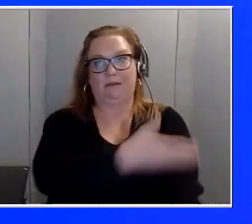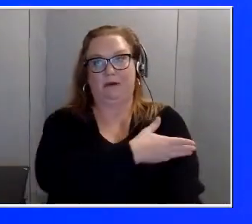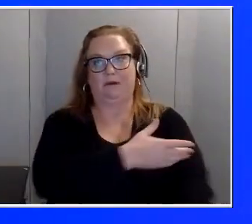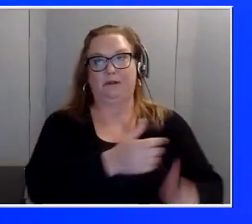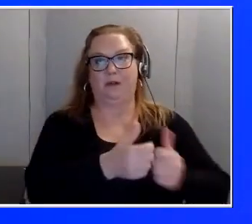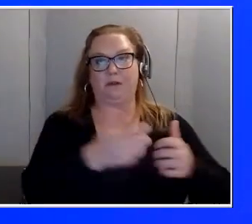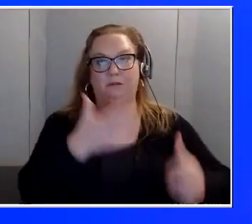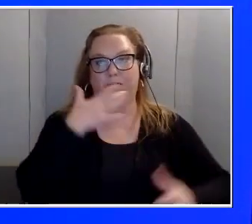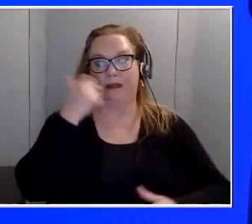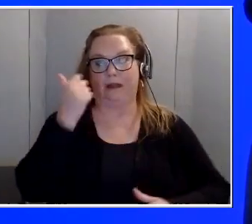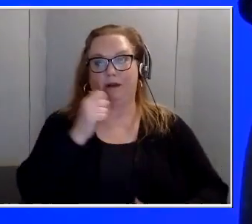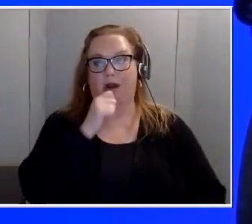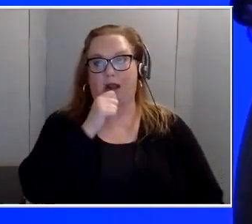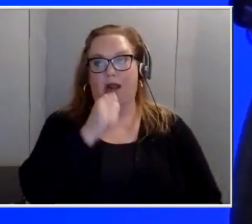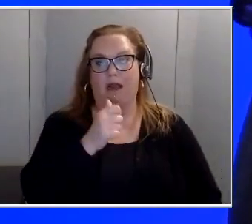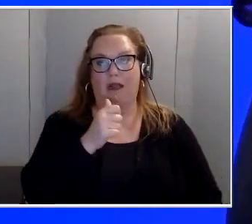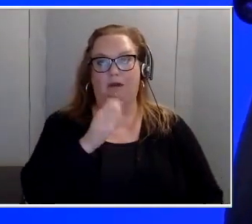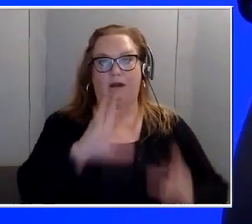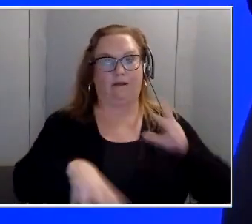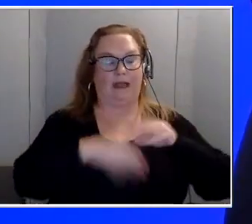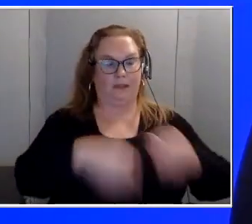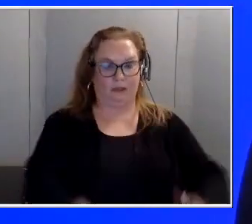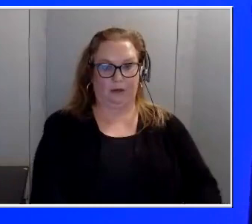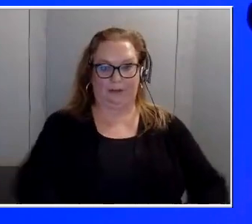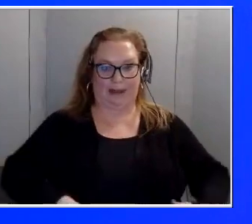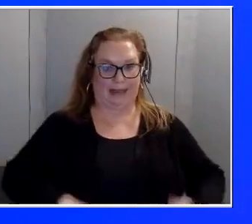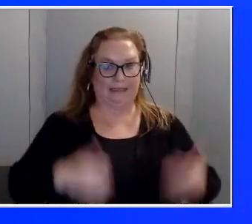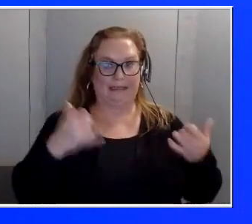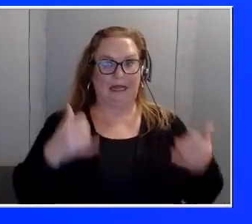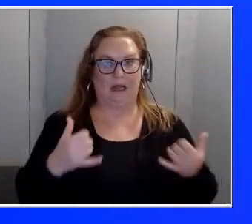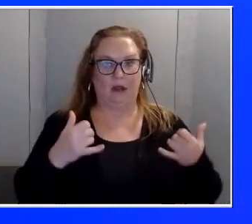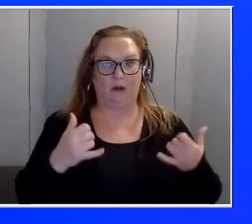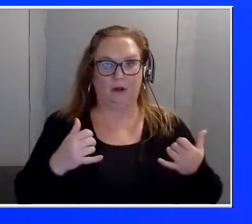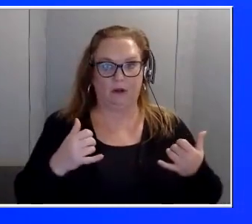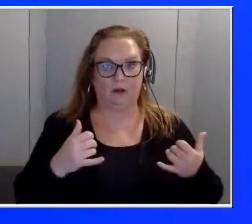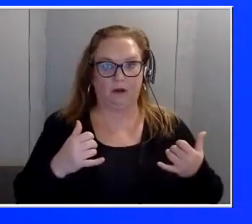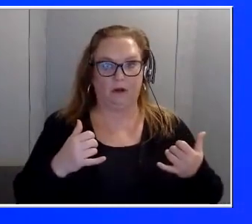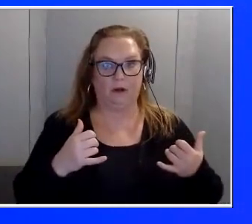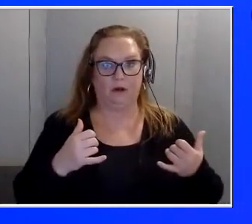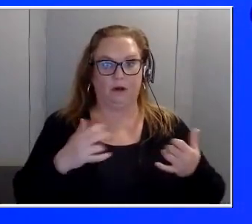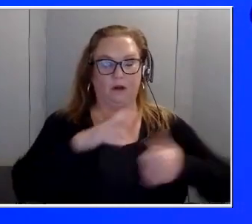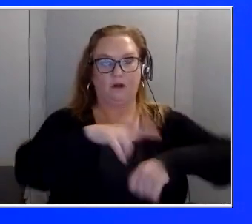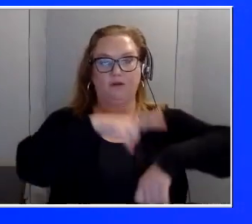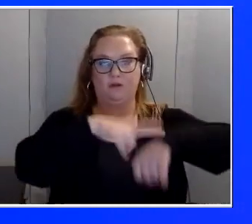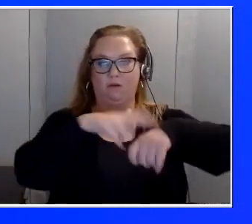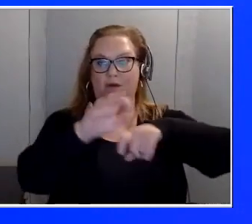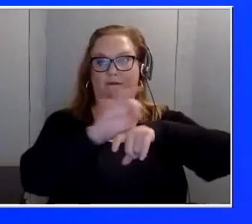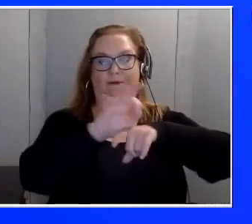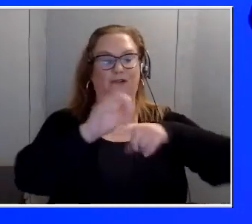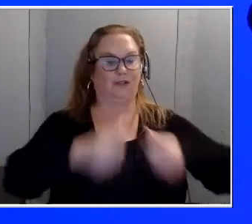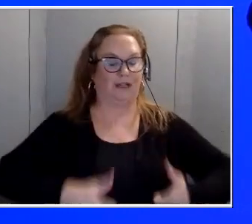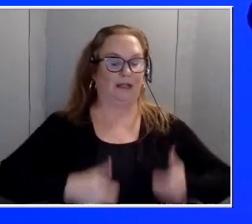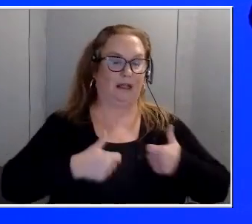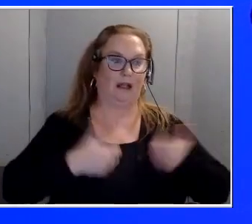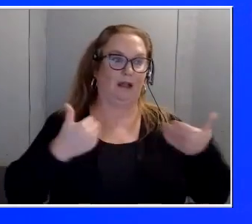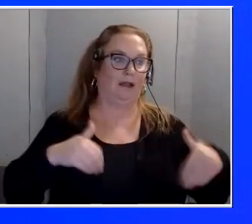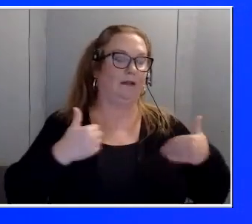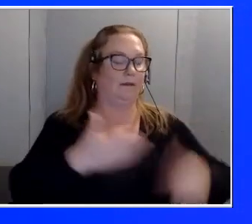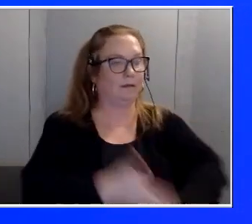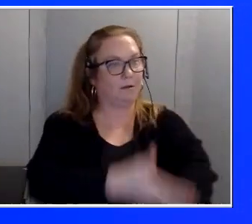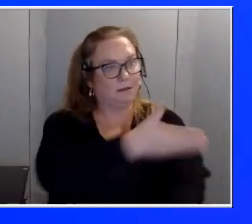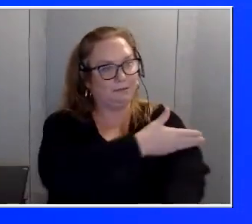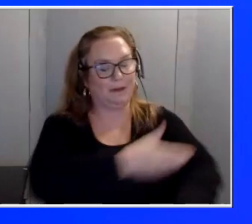have to leave the house with extra pair of pants. I'm able to have a normal functioning life again,